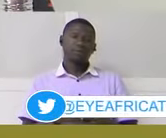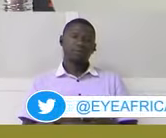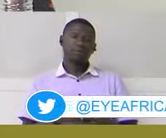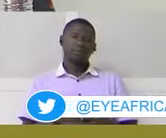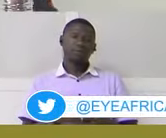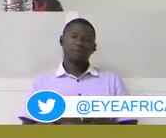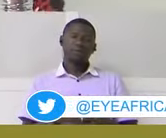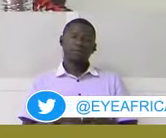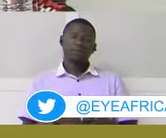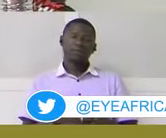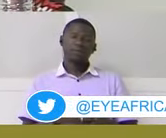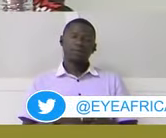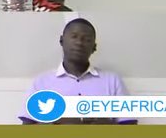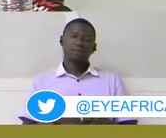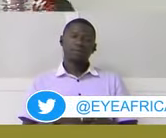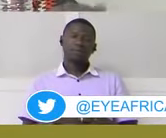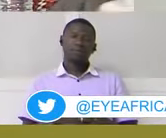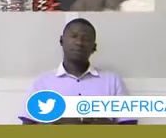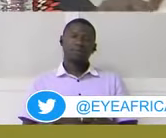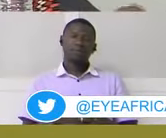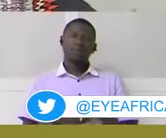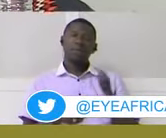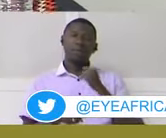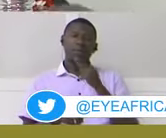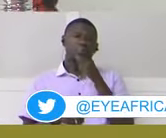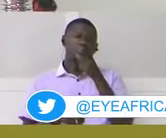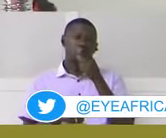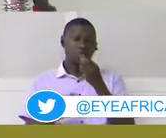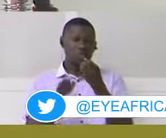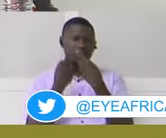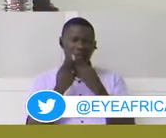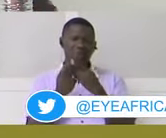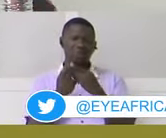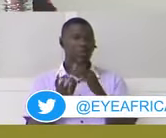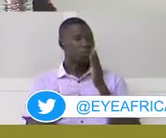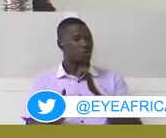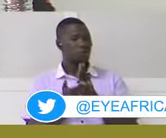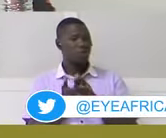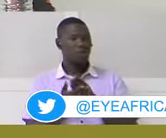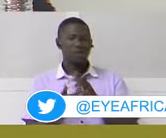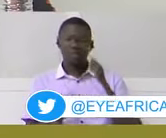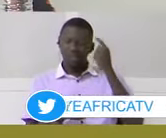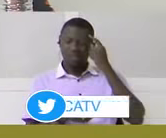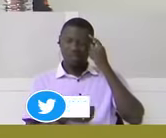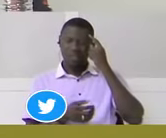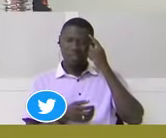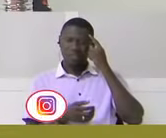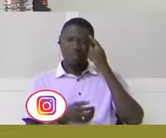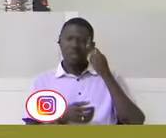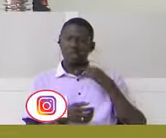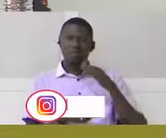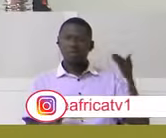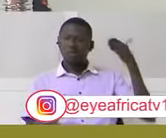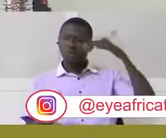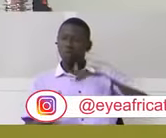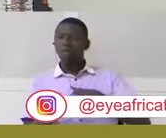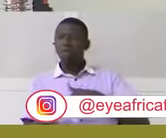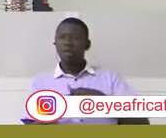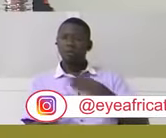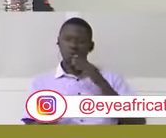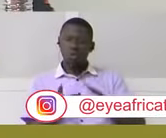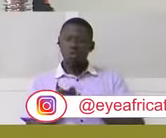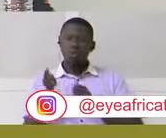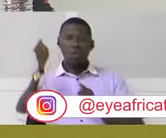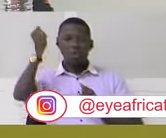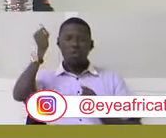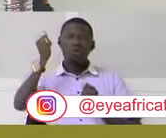Because you are telling me the obvious things that I am favoring him, and I think I will not come here to hold the Quran and swear just to favor an individual and fear